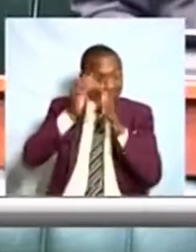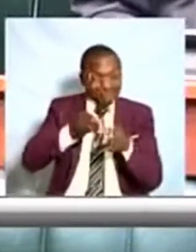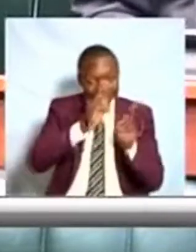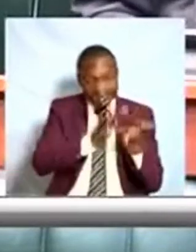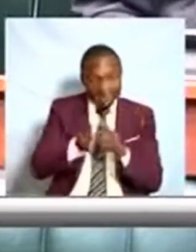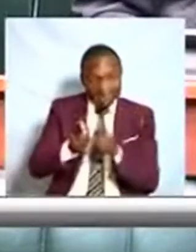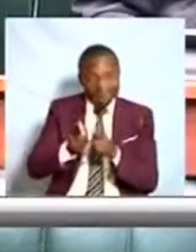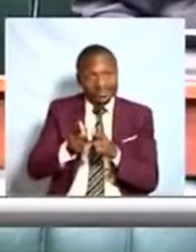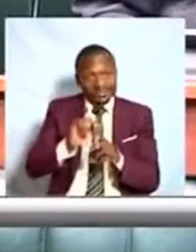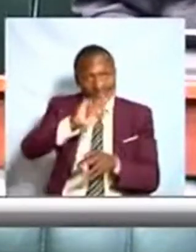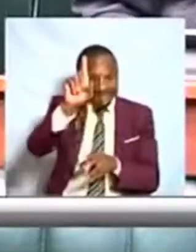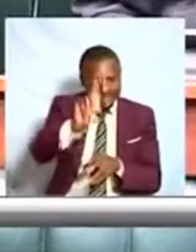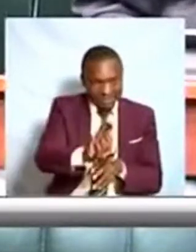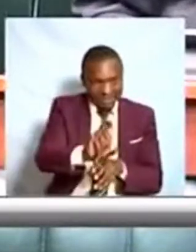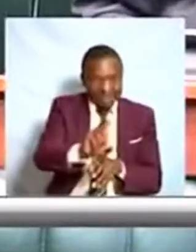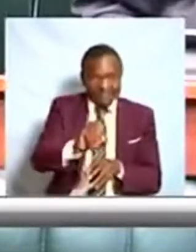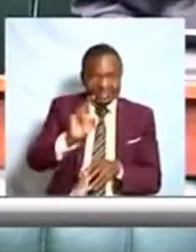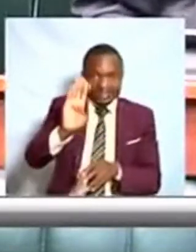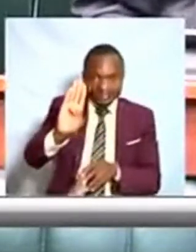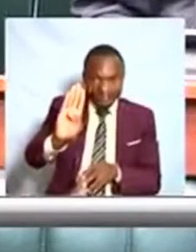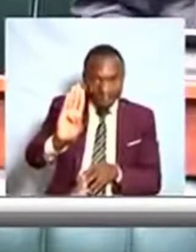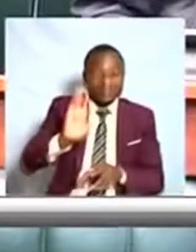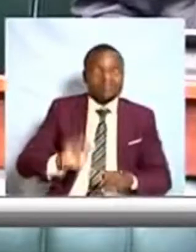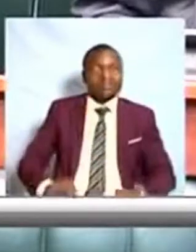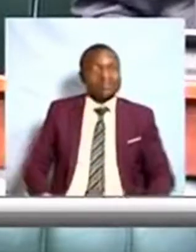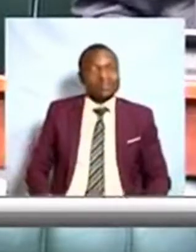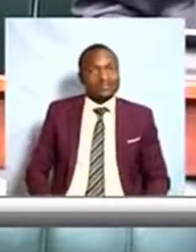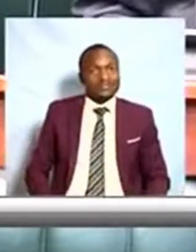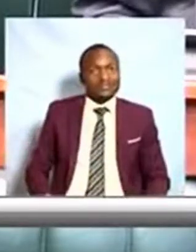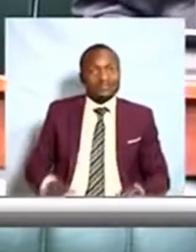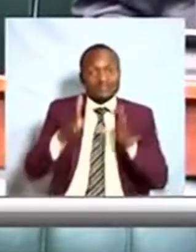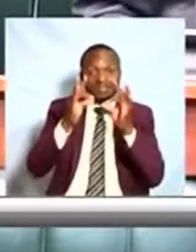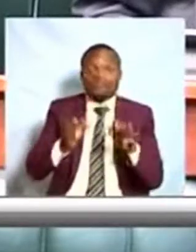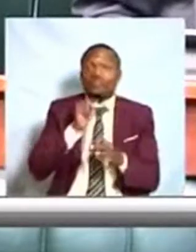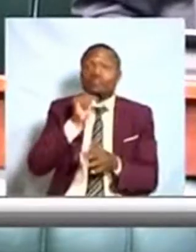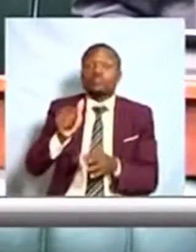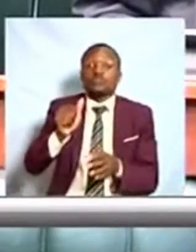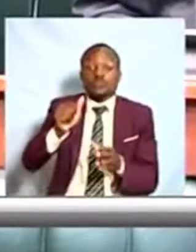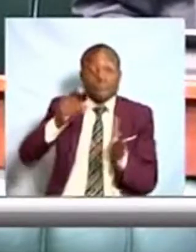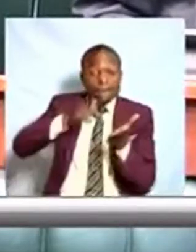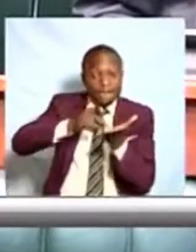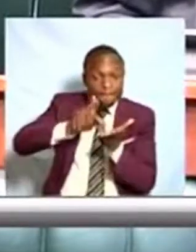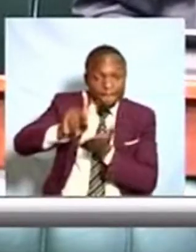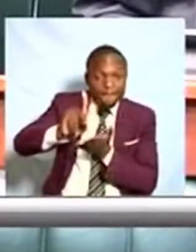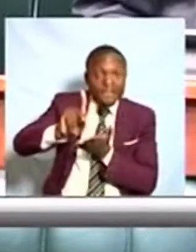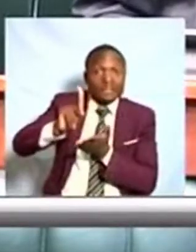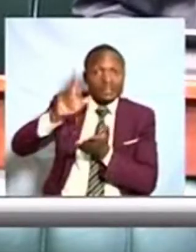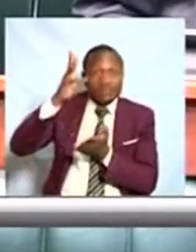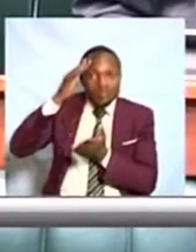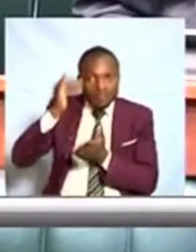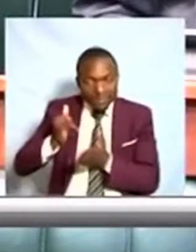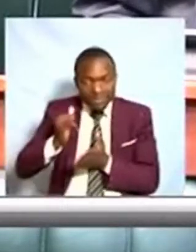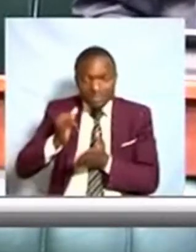to question B, if they were not paid, why? You indicated in